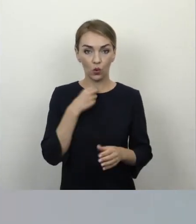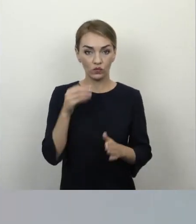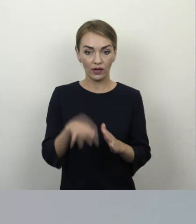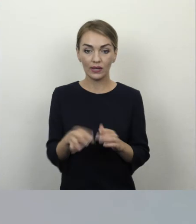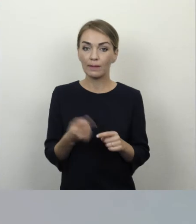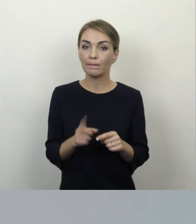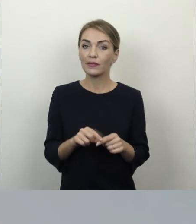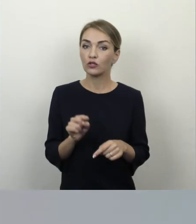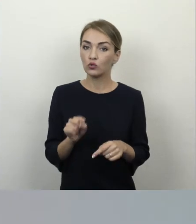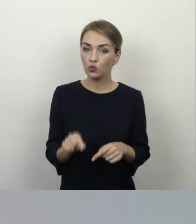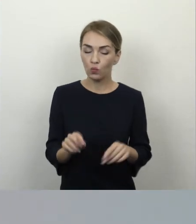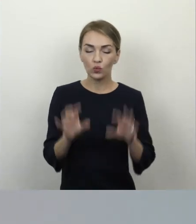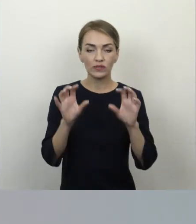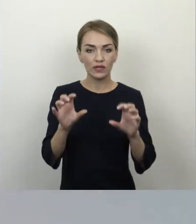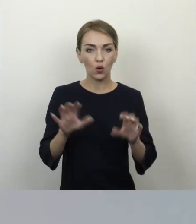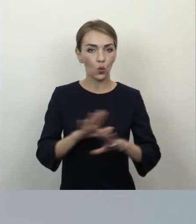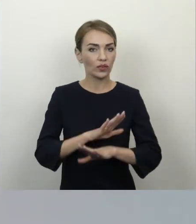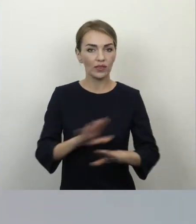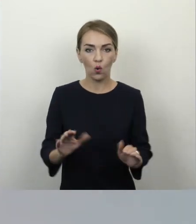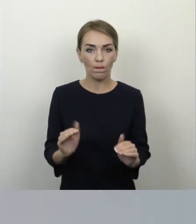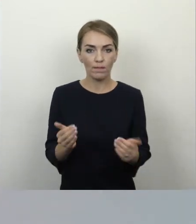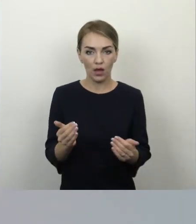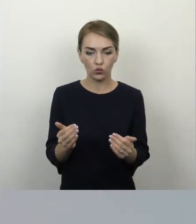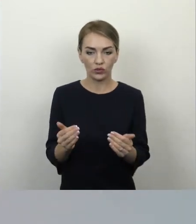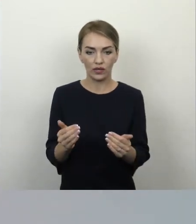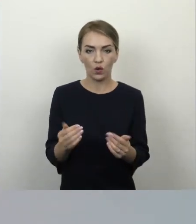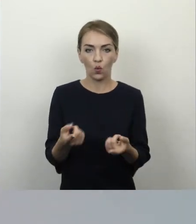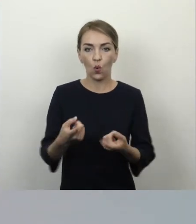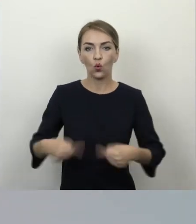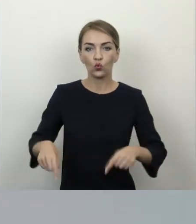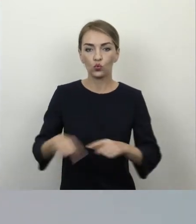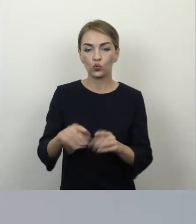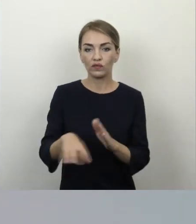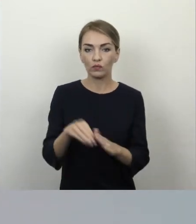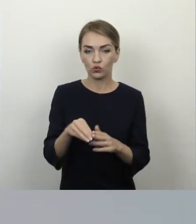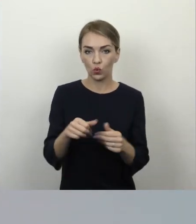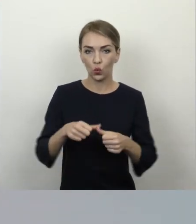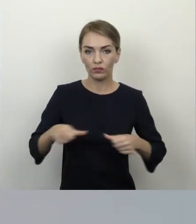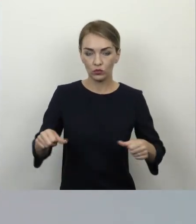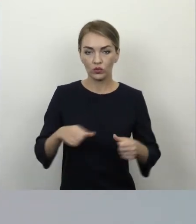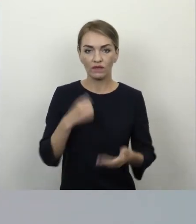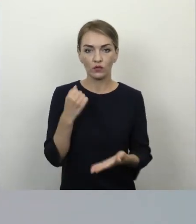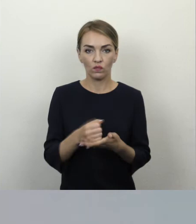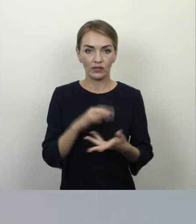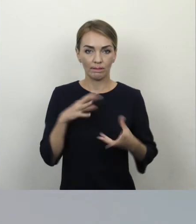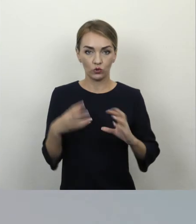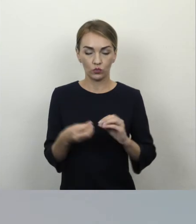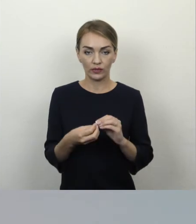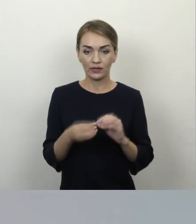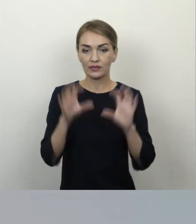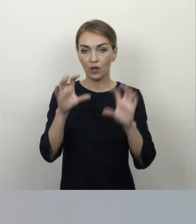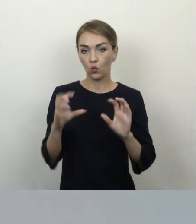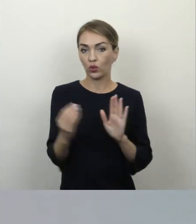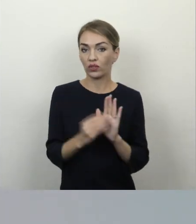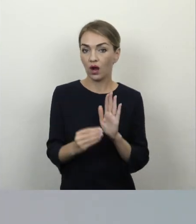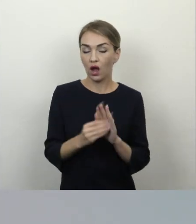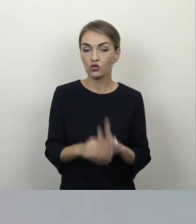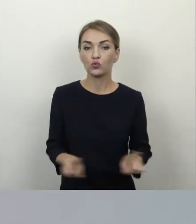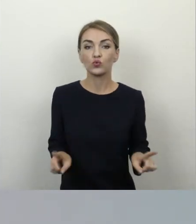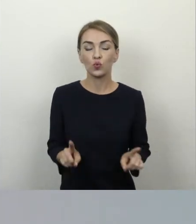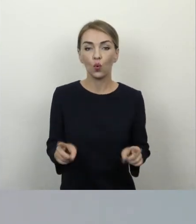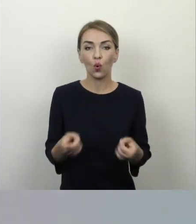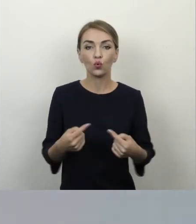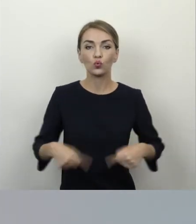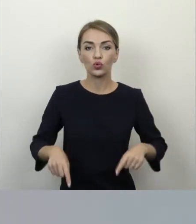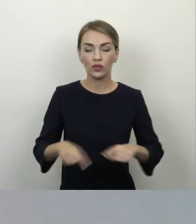voting protocols. But the law does not restrict the Territorial Commission as regards the time during which the election